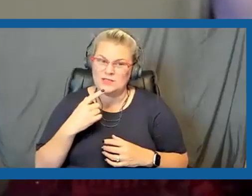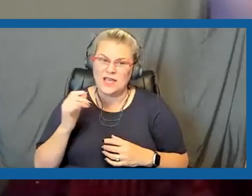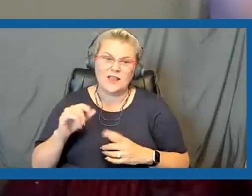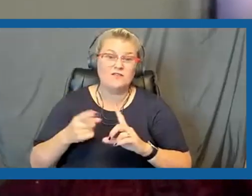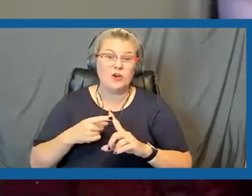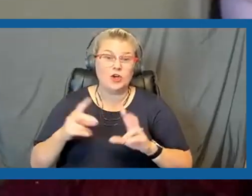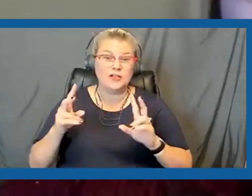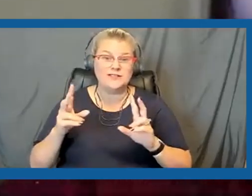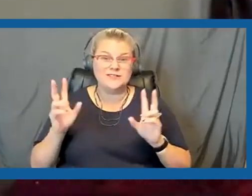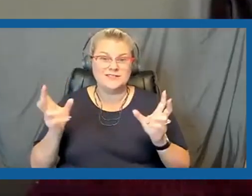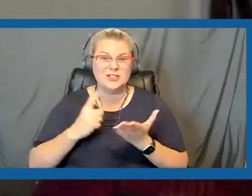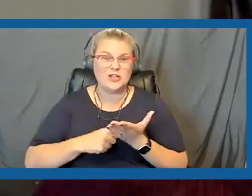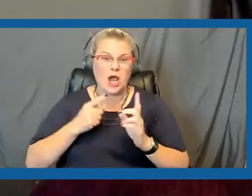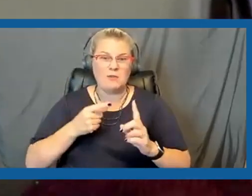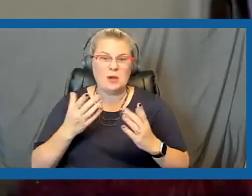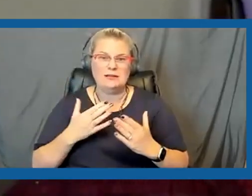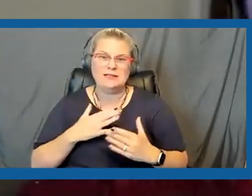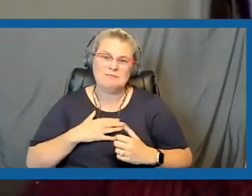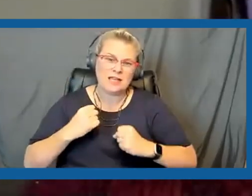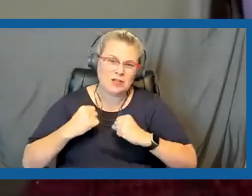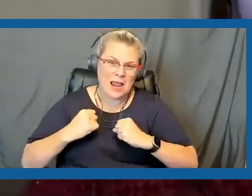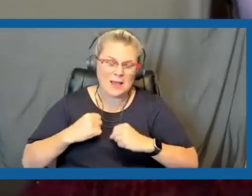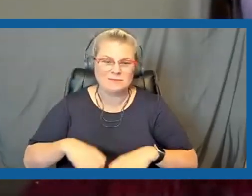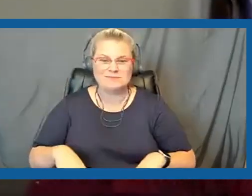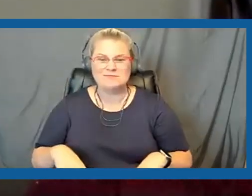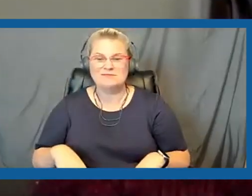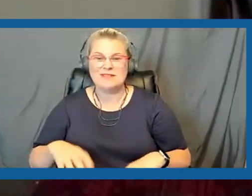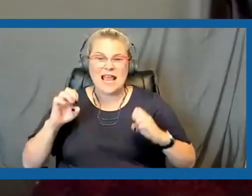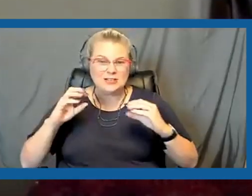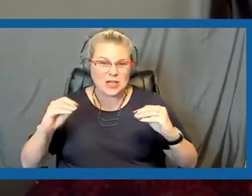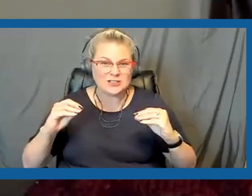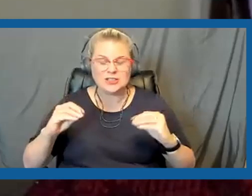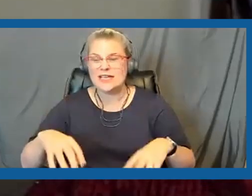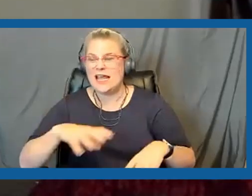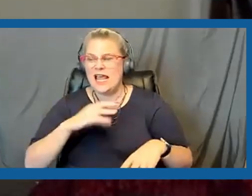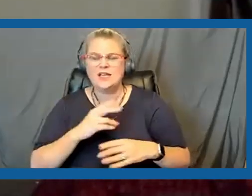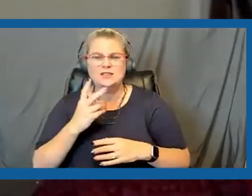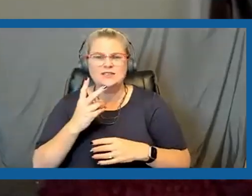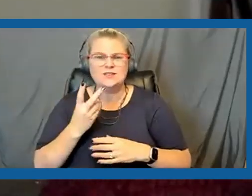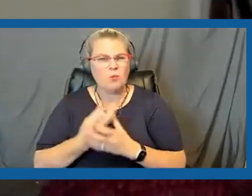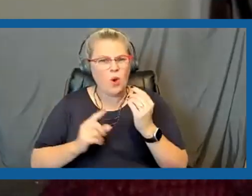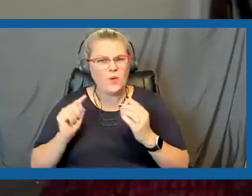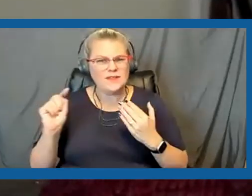talking point here is my jam, civic education. And it's both sides. because,